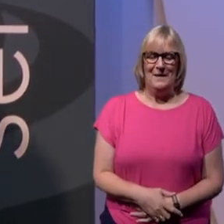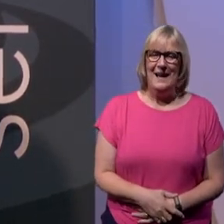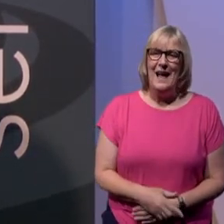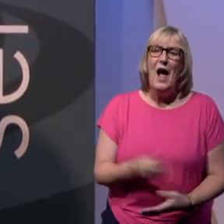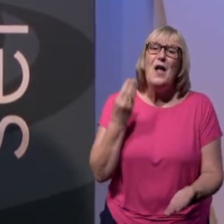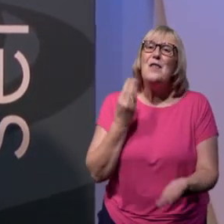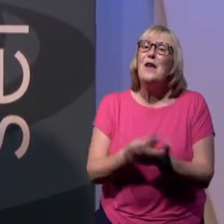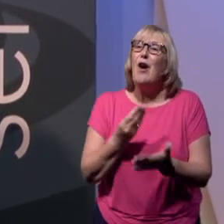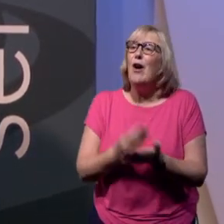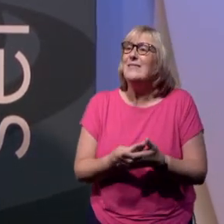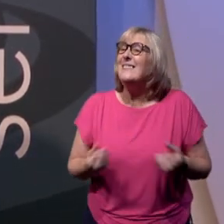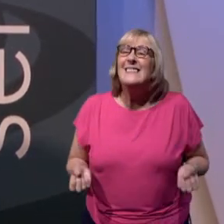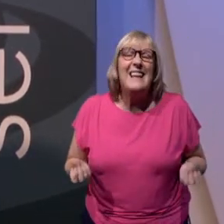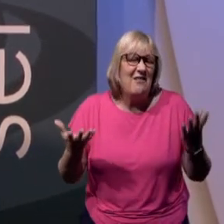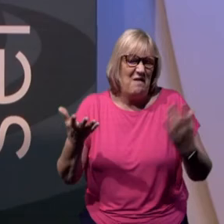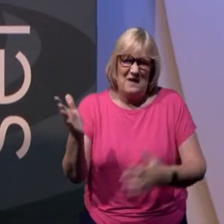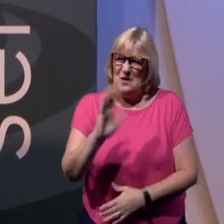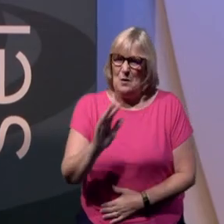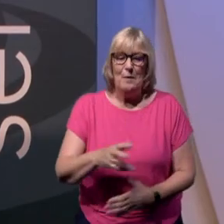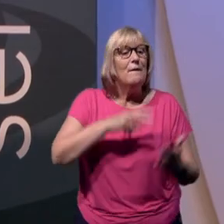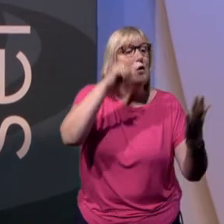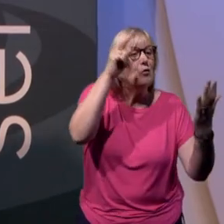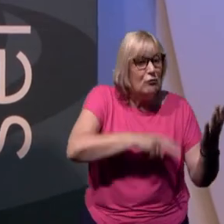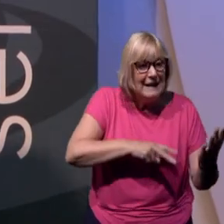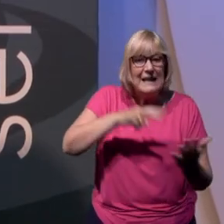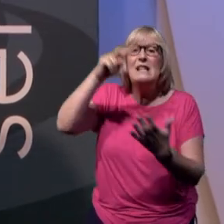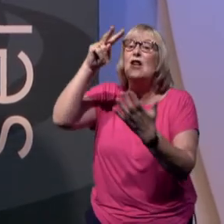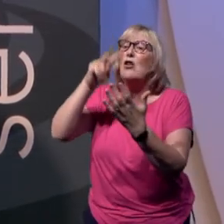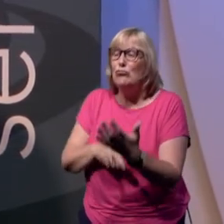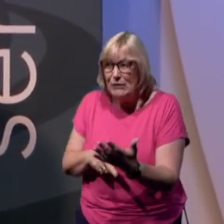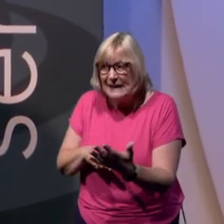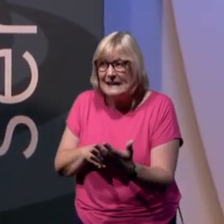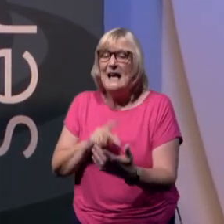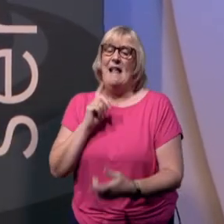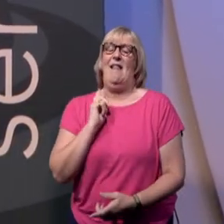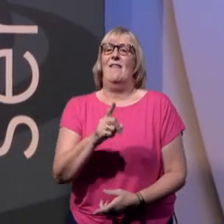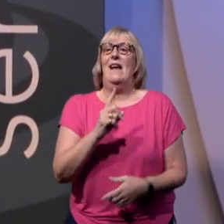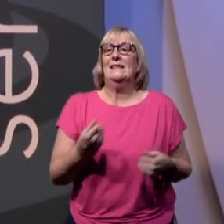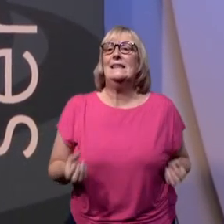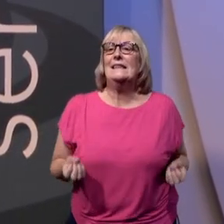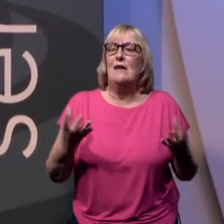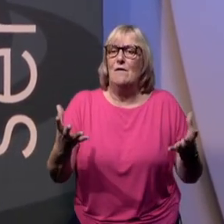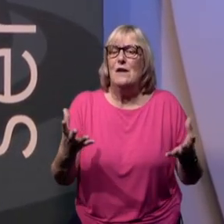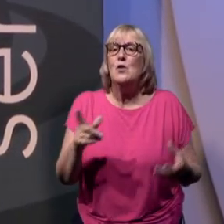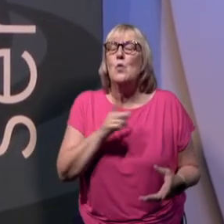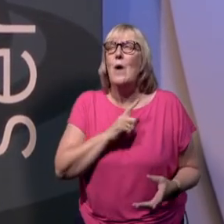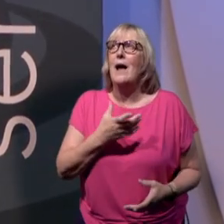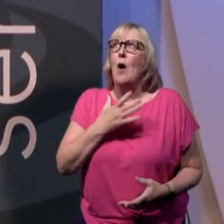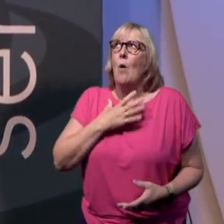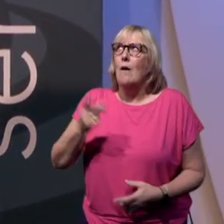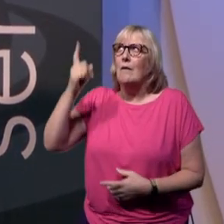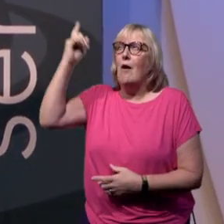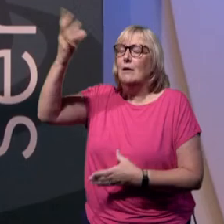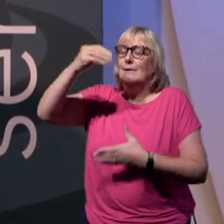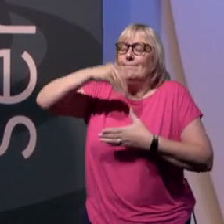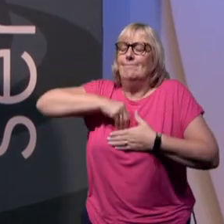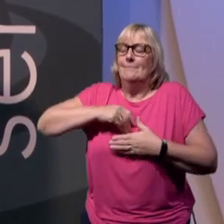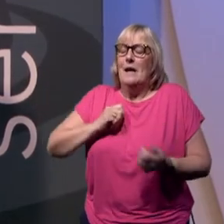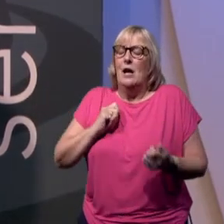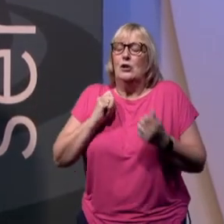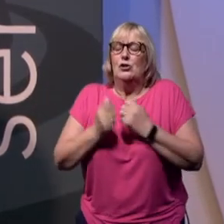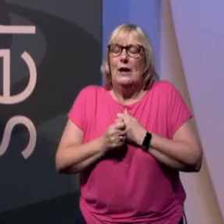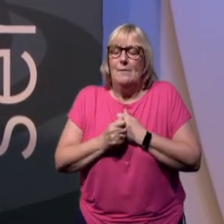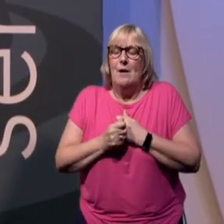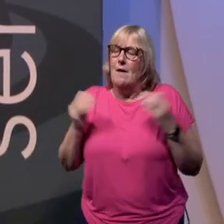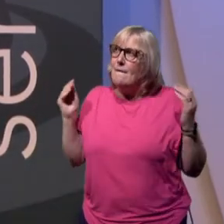Reading these books, well, we are going to pray that as each of us read them, God might just change our lives to be about